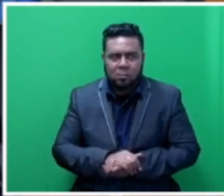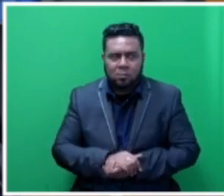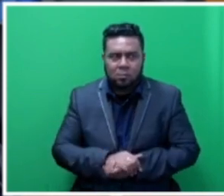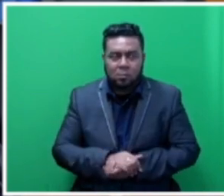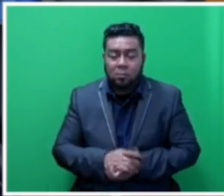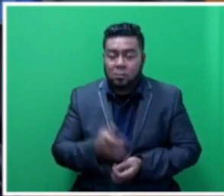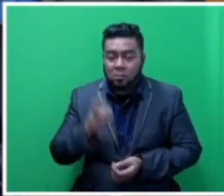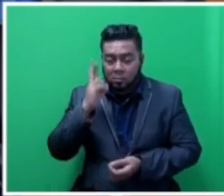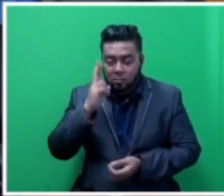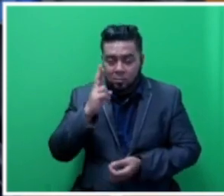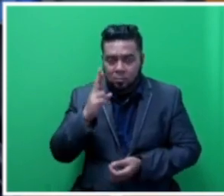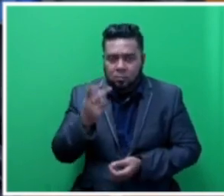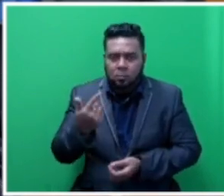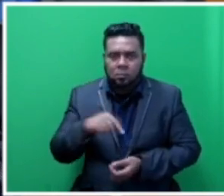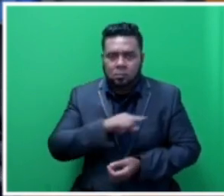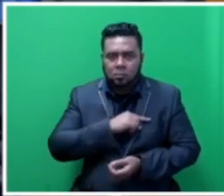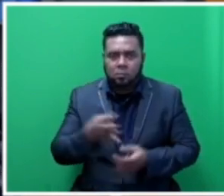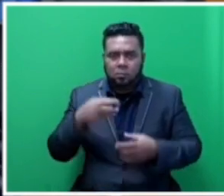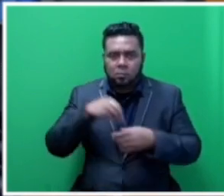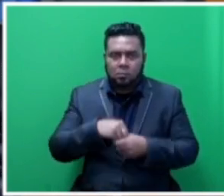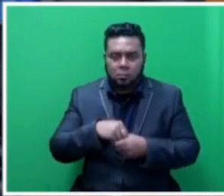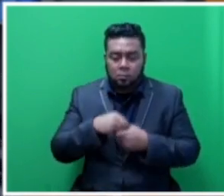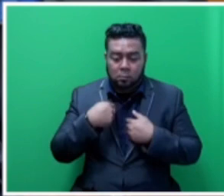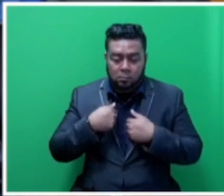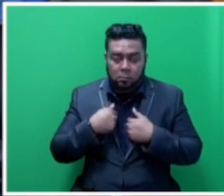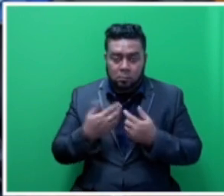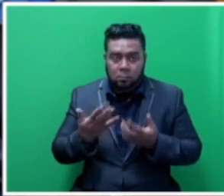So let me get back to the